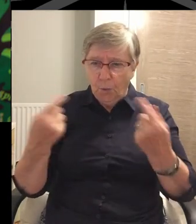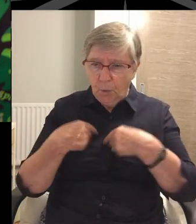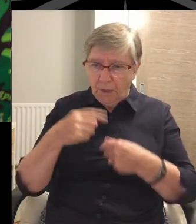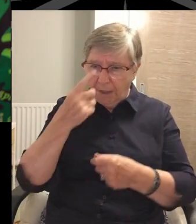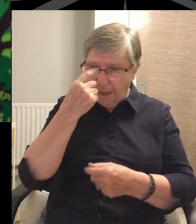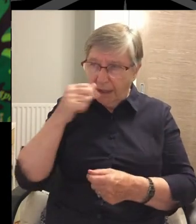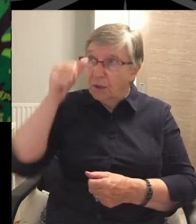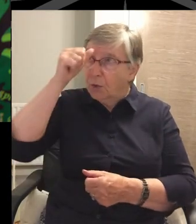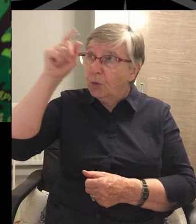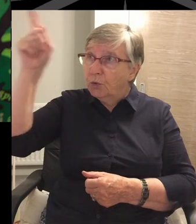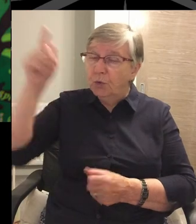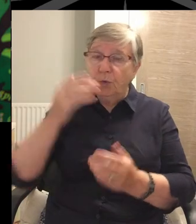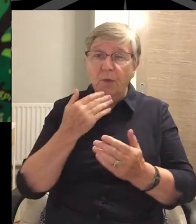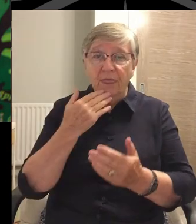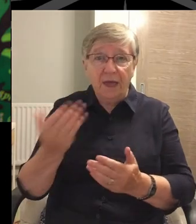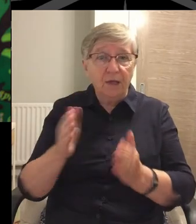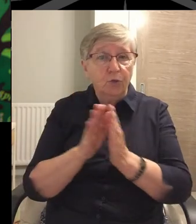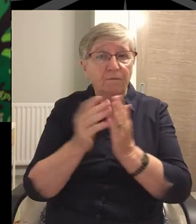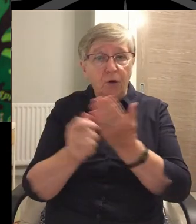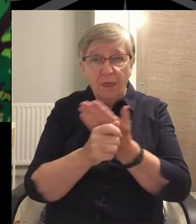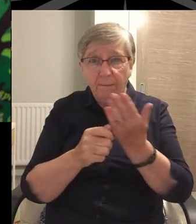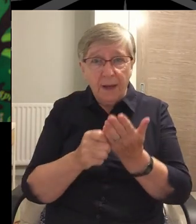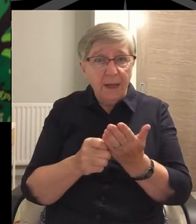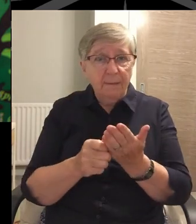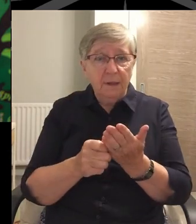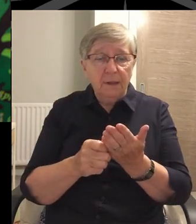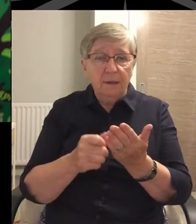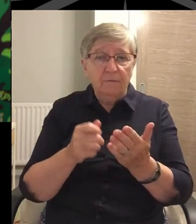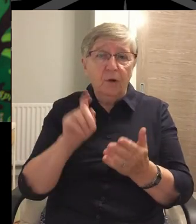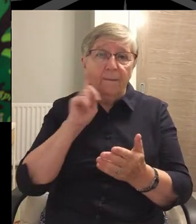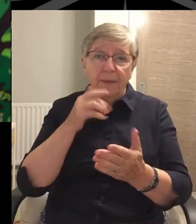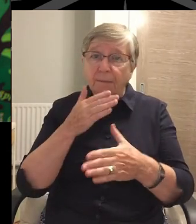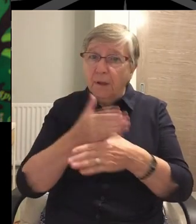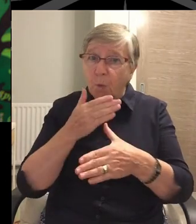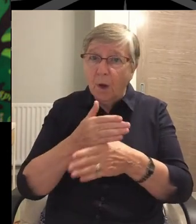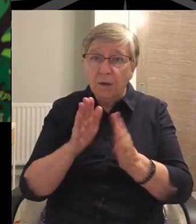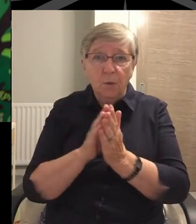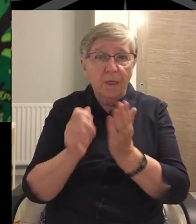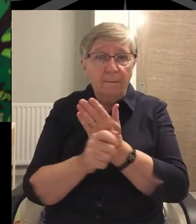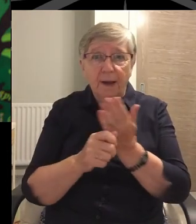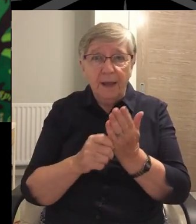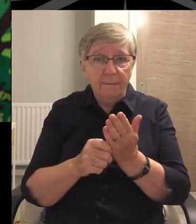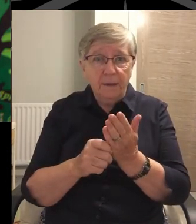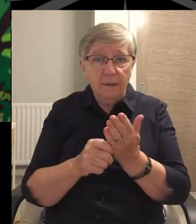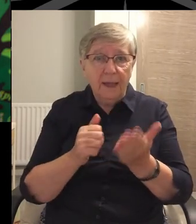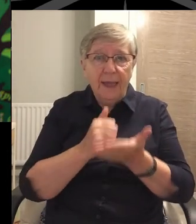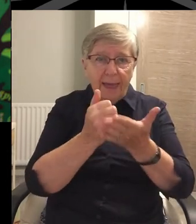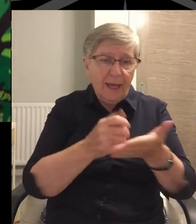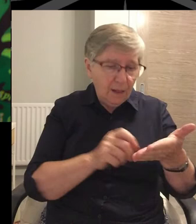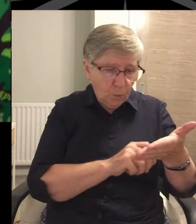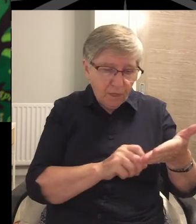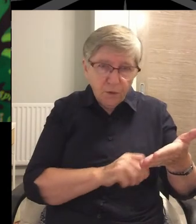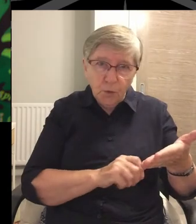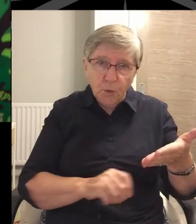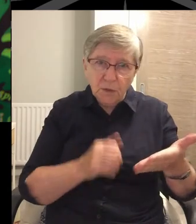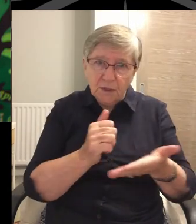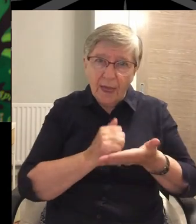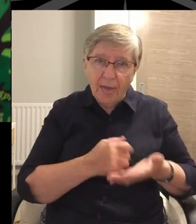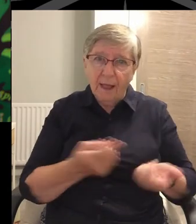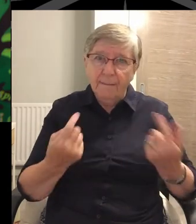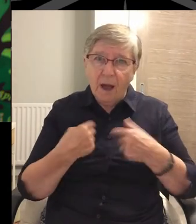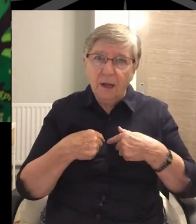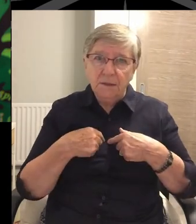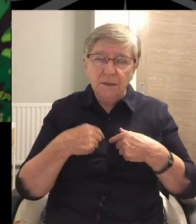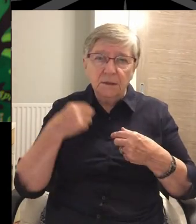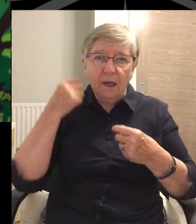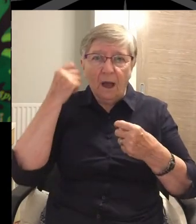We thank you for our scriptures. We thank you for those who work with scripture, who help with notes and many other ways